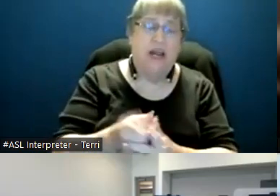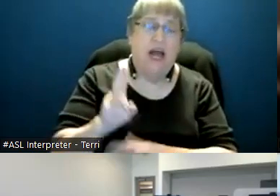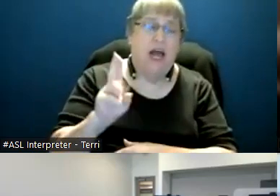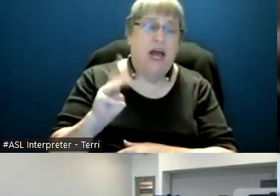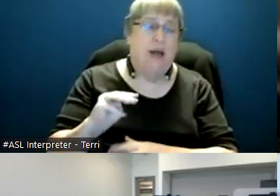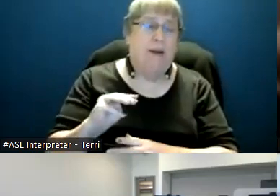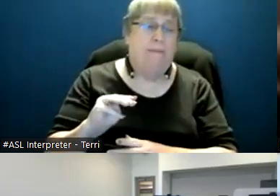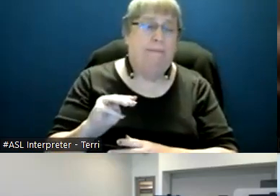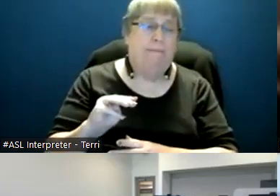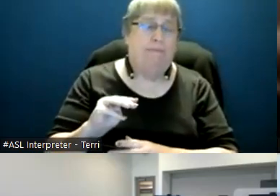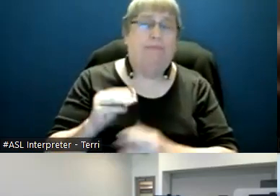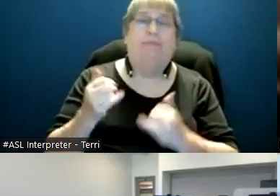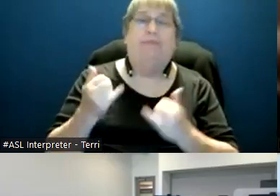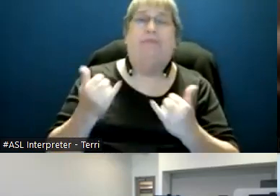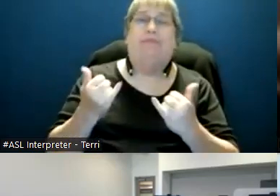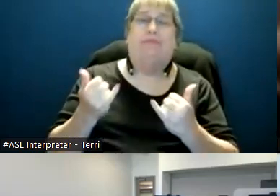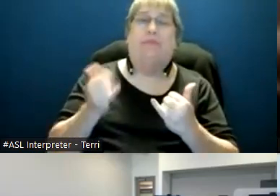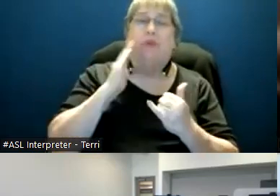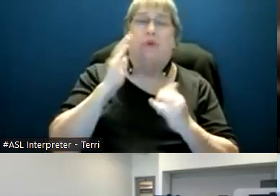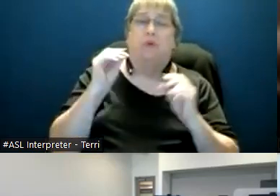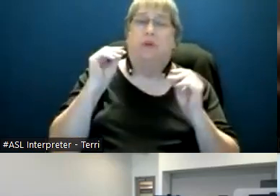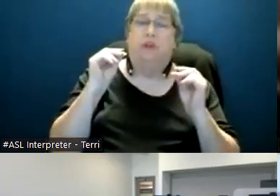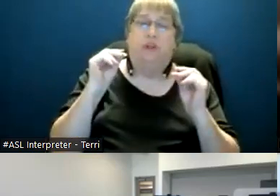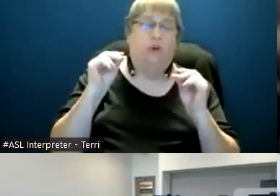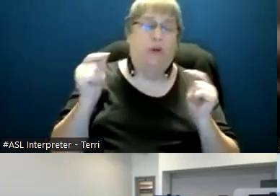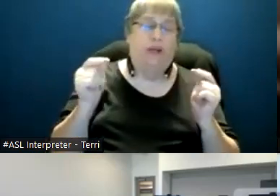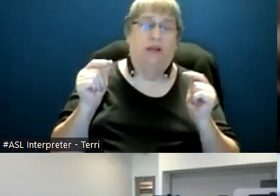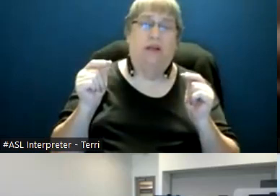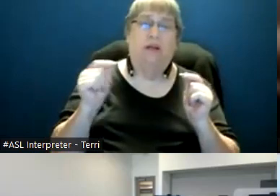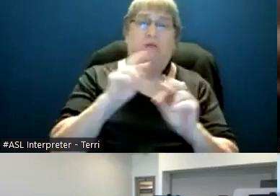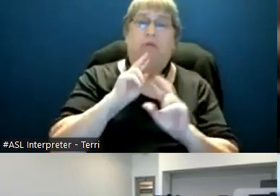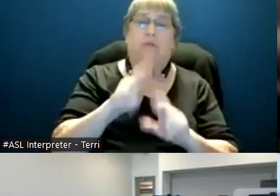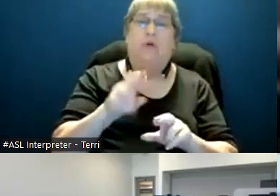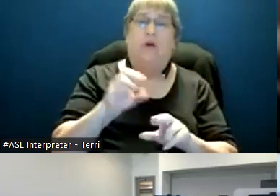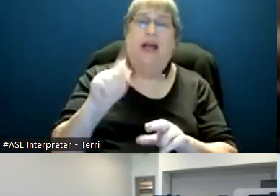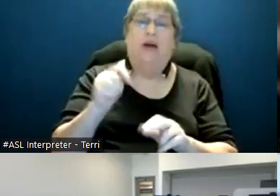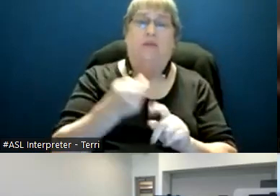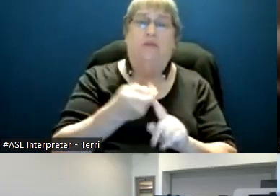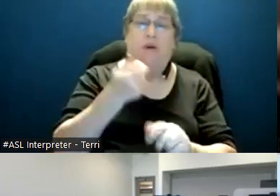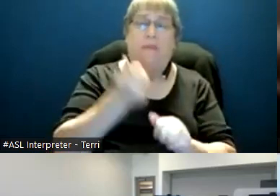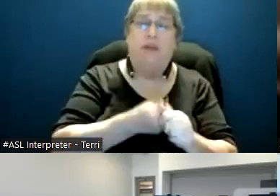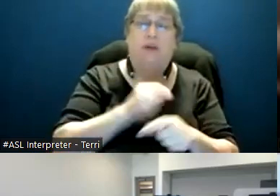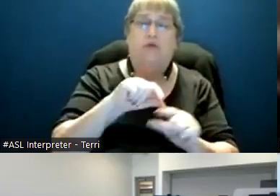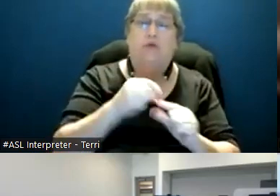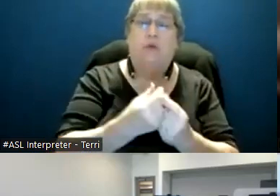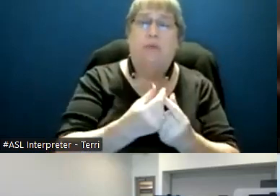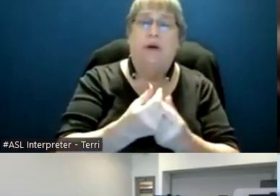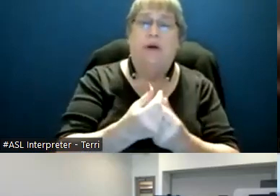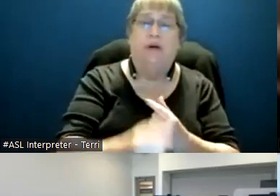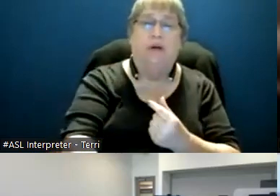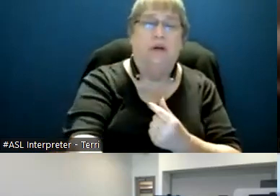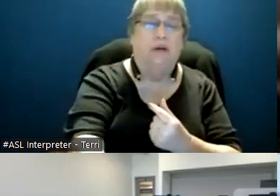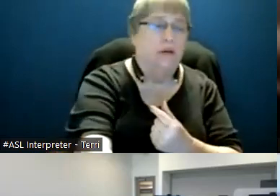So now I think what we'll do is just do a quick report out from each of the groups. Just kind of let us